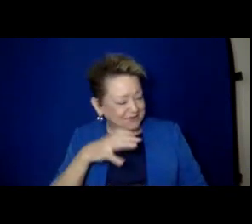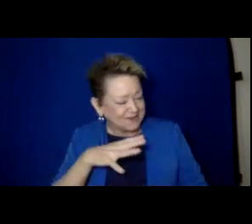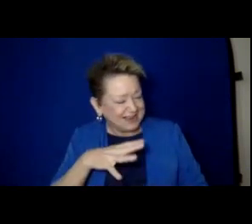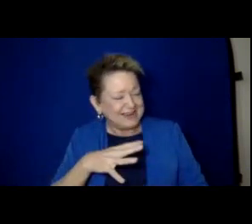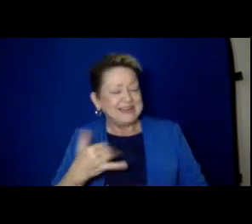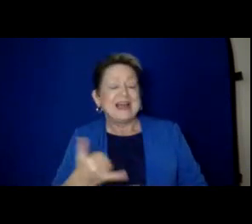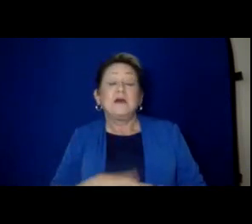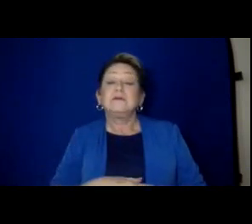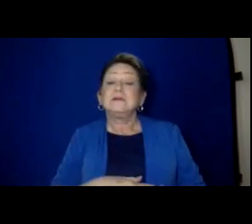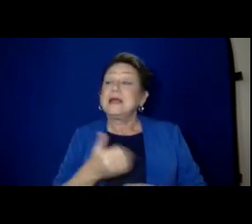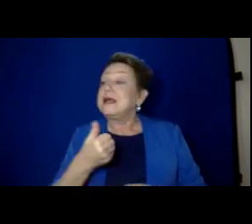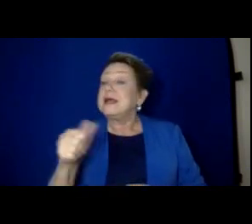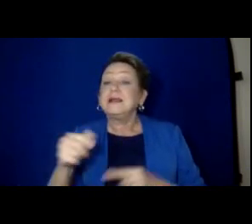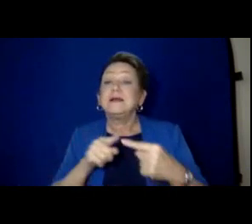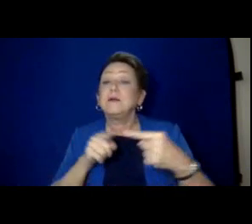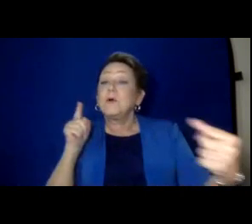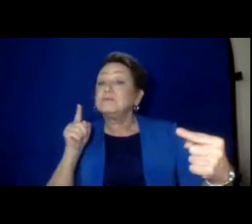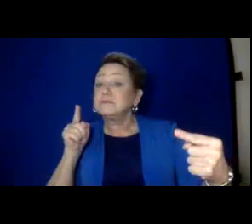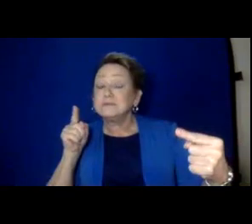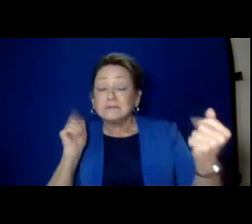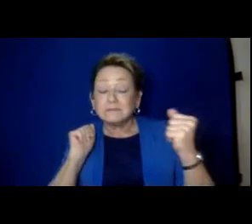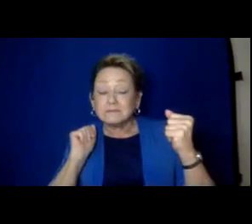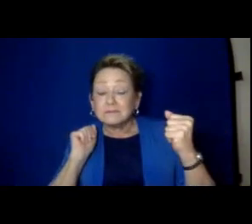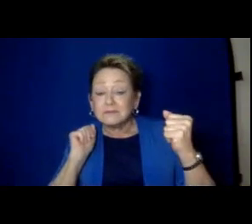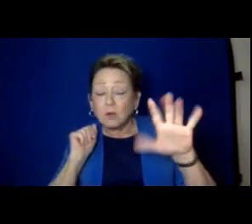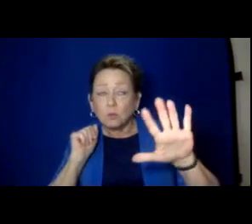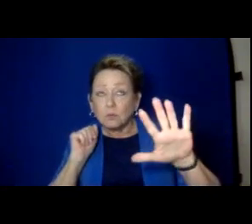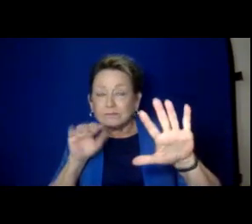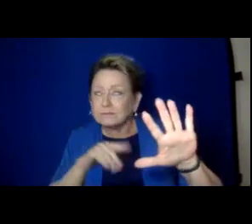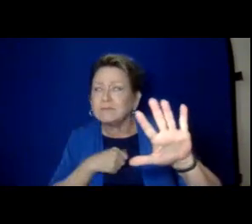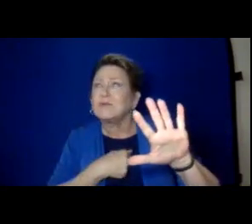now. Any against? I'm sorry.